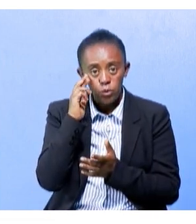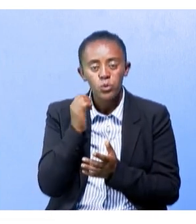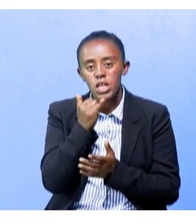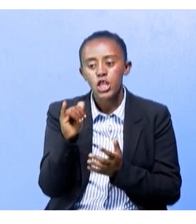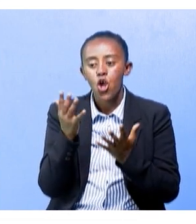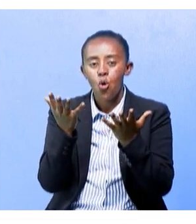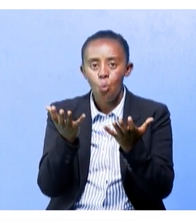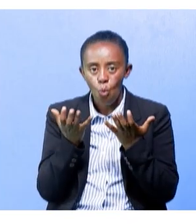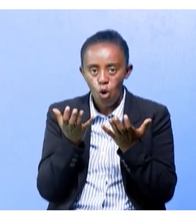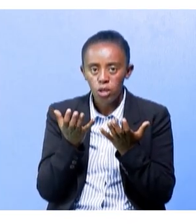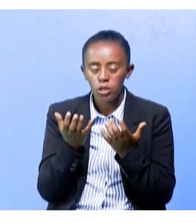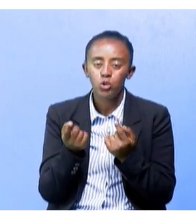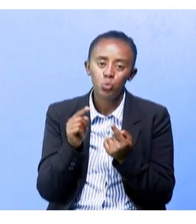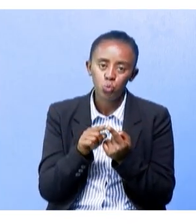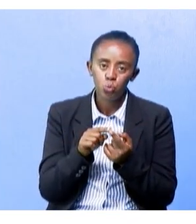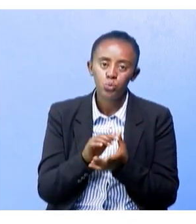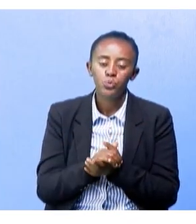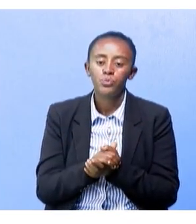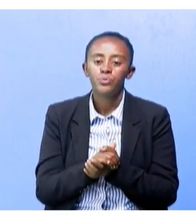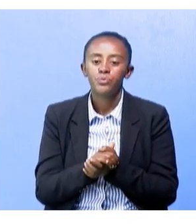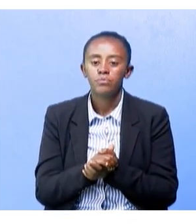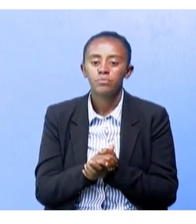because they went